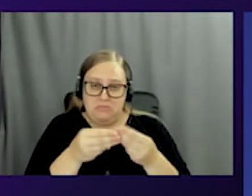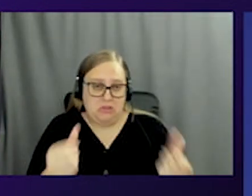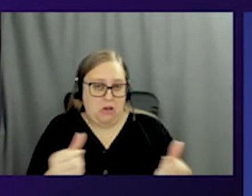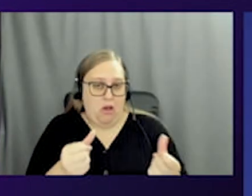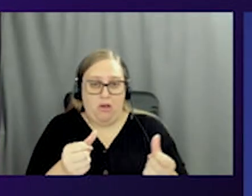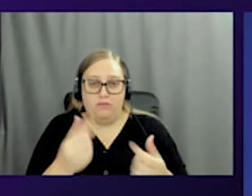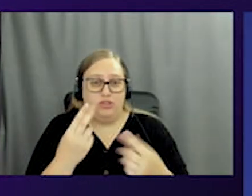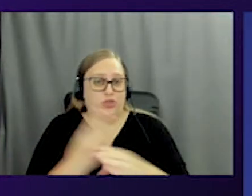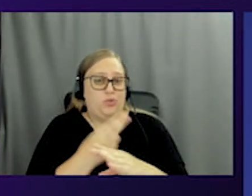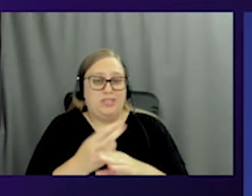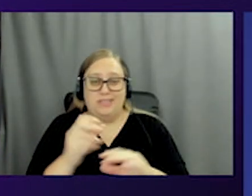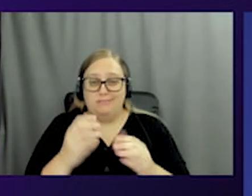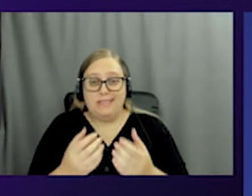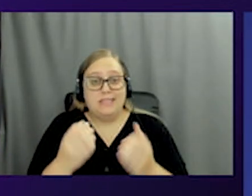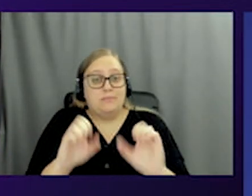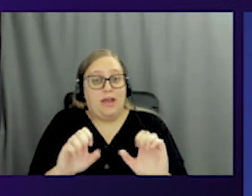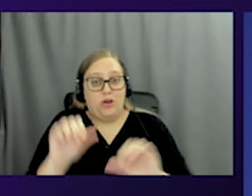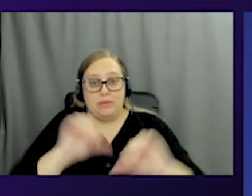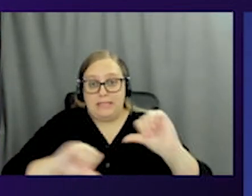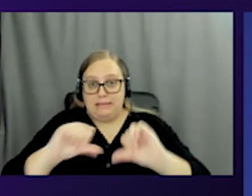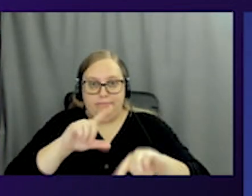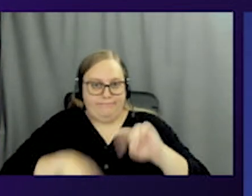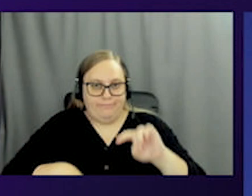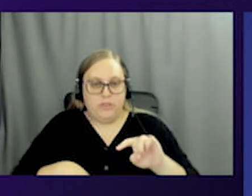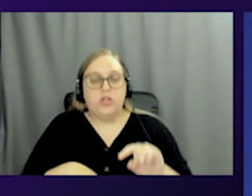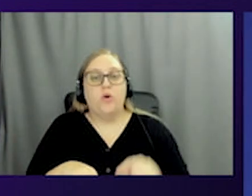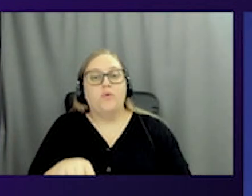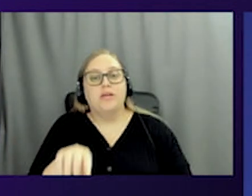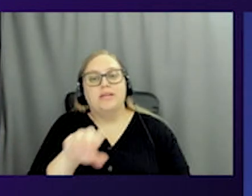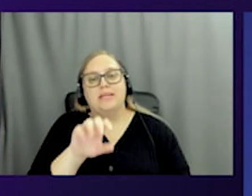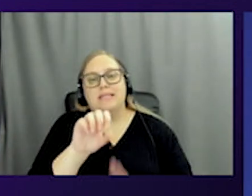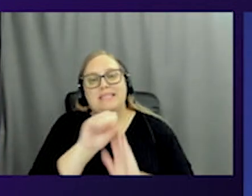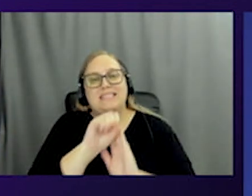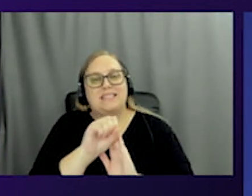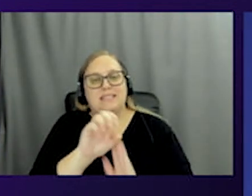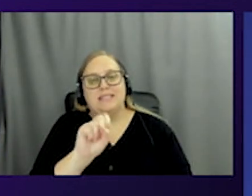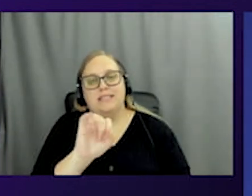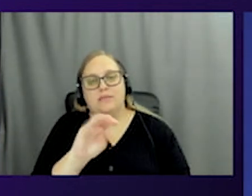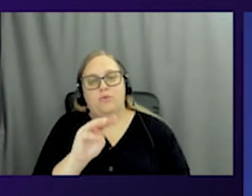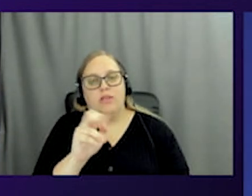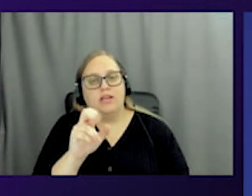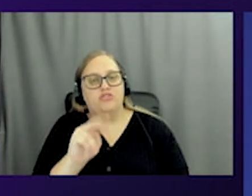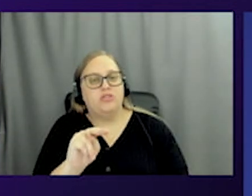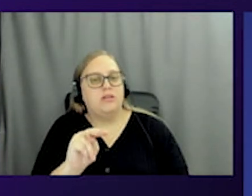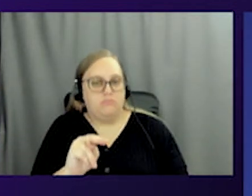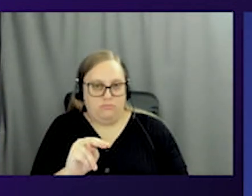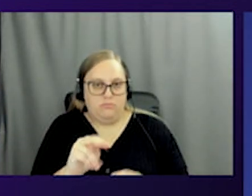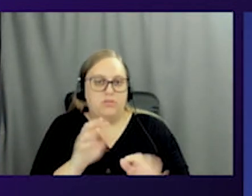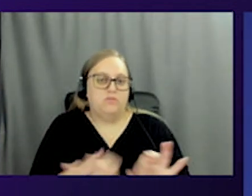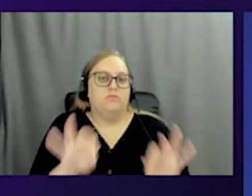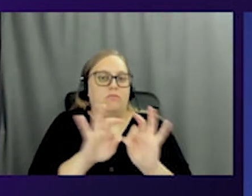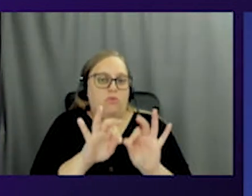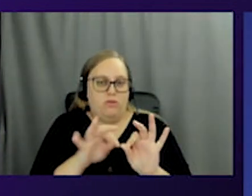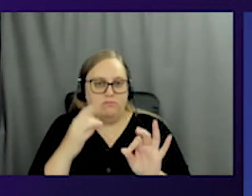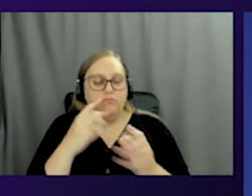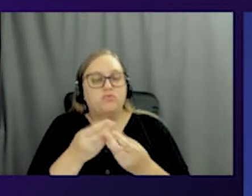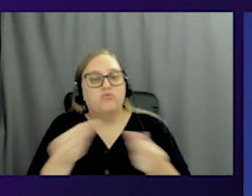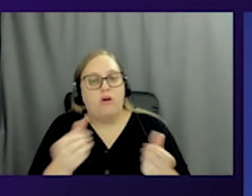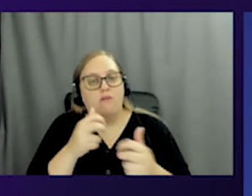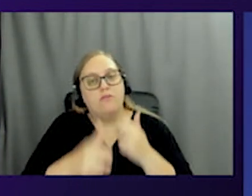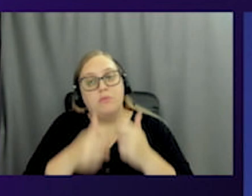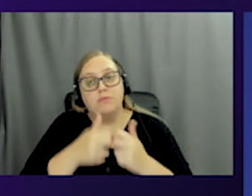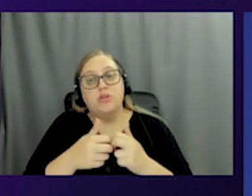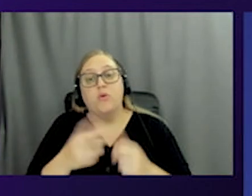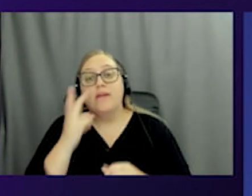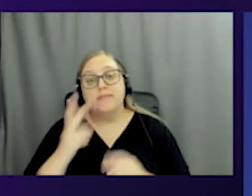experiments. And so simulation and modeling was the key to solving those problems. And what I've seen over the last few decades is that